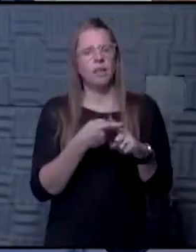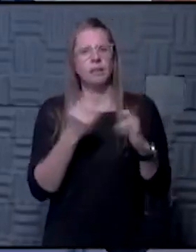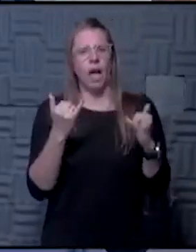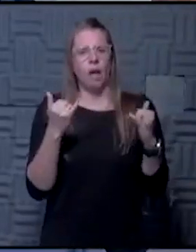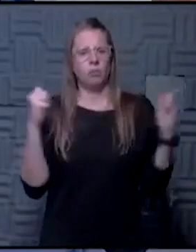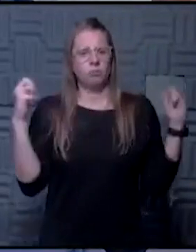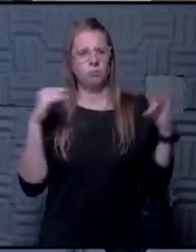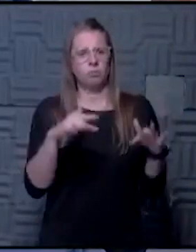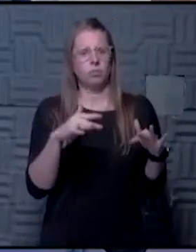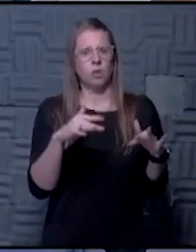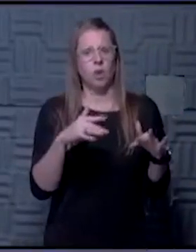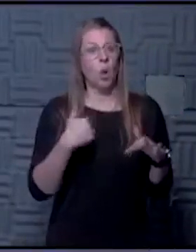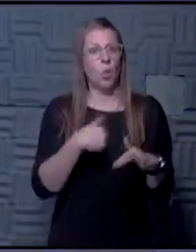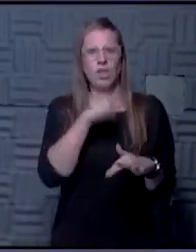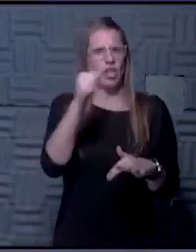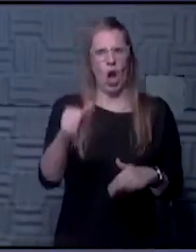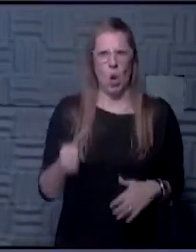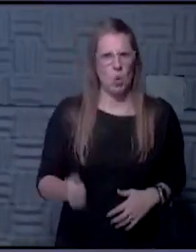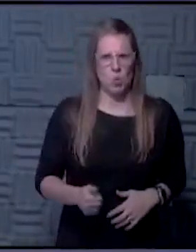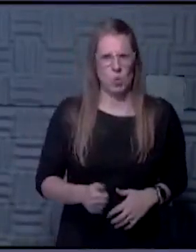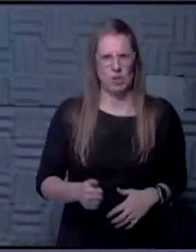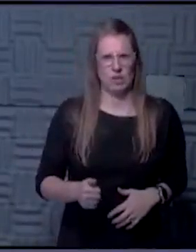get together? Oh, we don't. No.